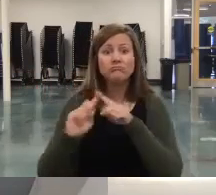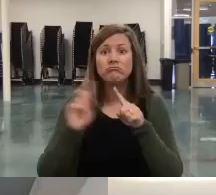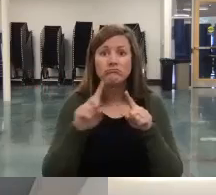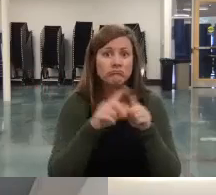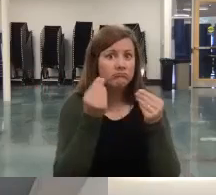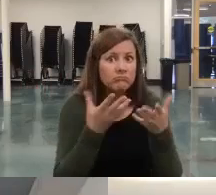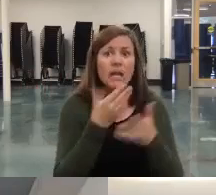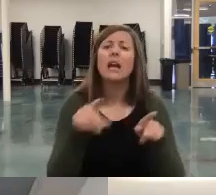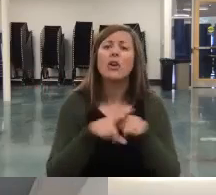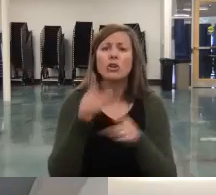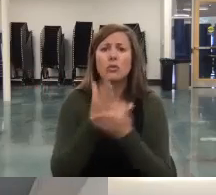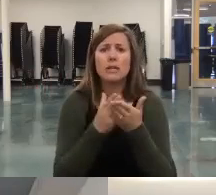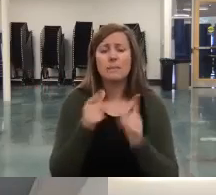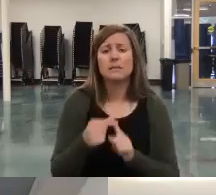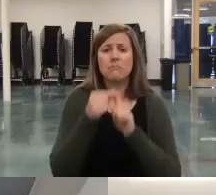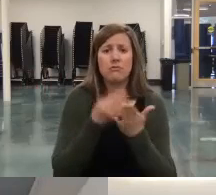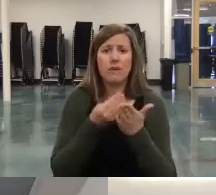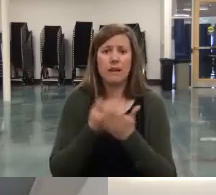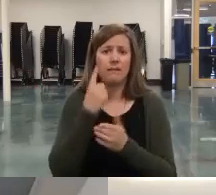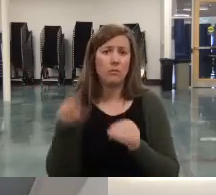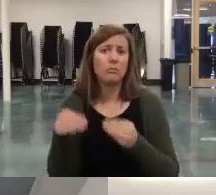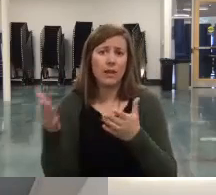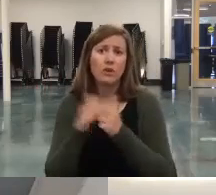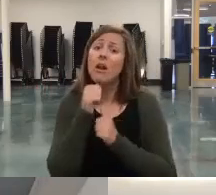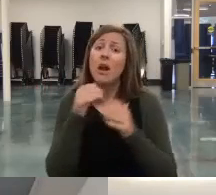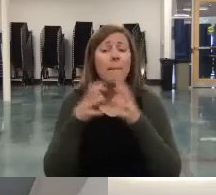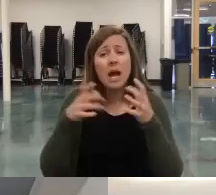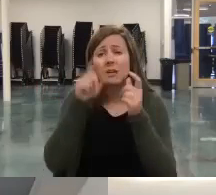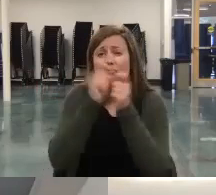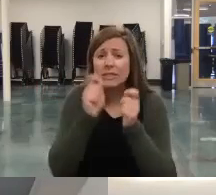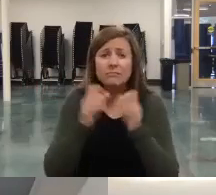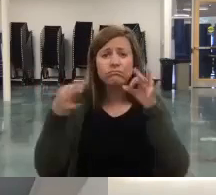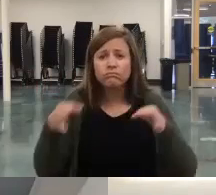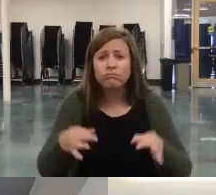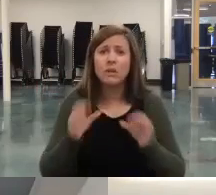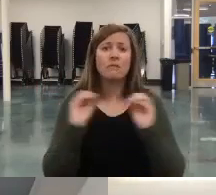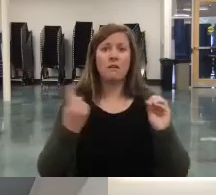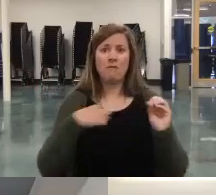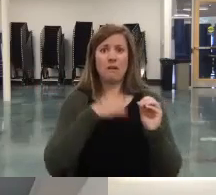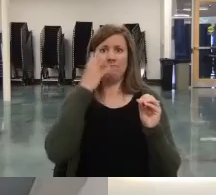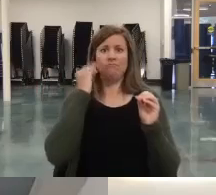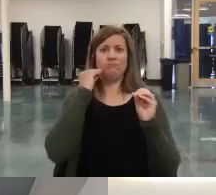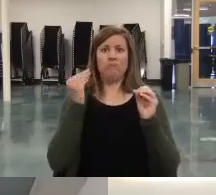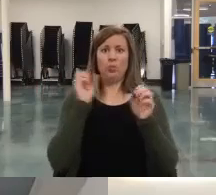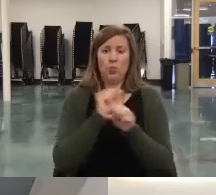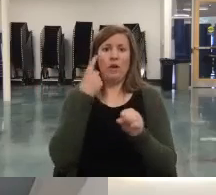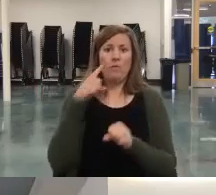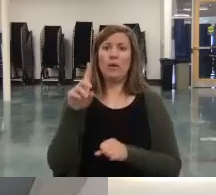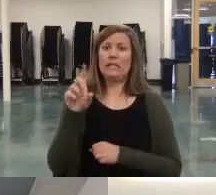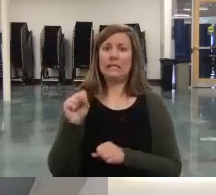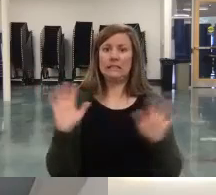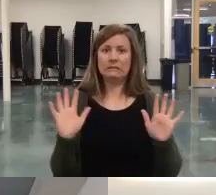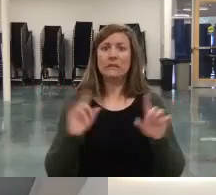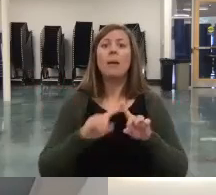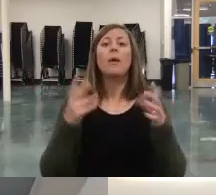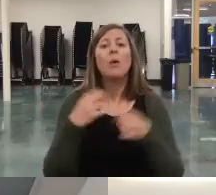special funding for providers. We won't get into too much detail about that because none of us work for DSS, but we do want folks to